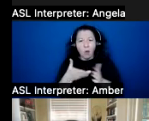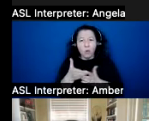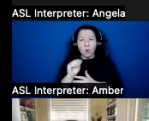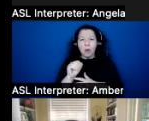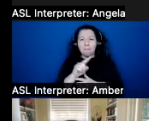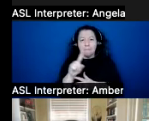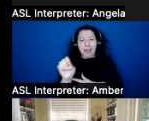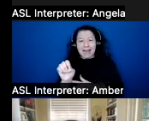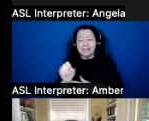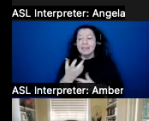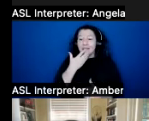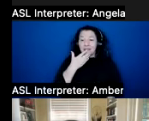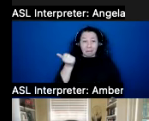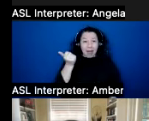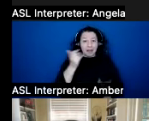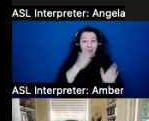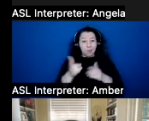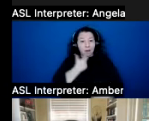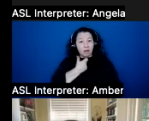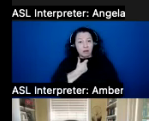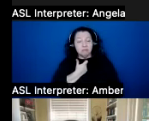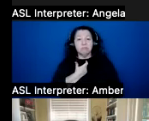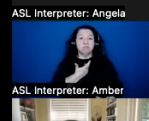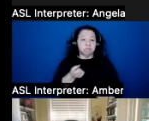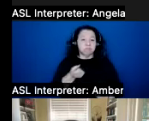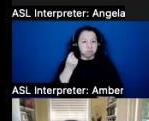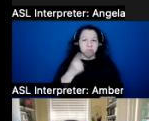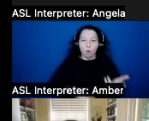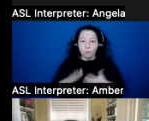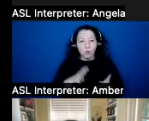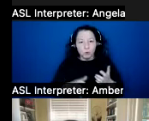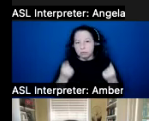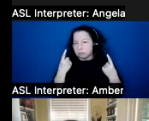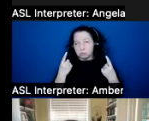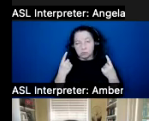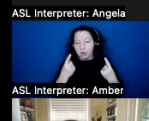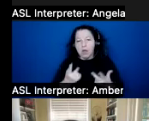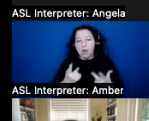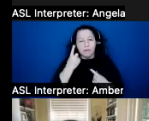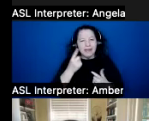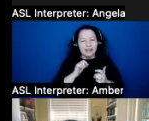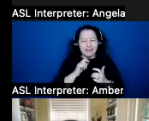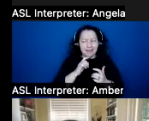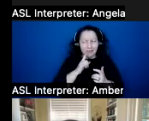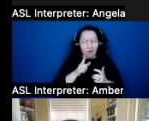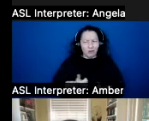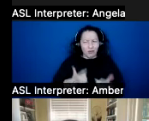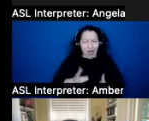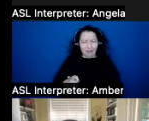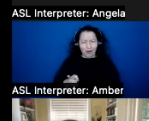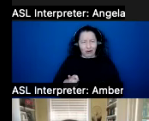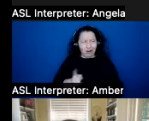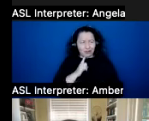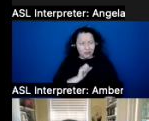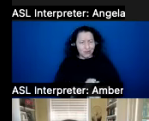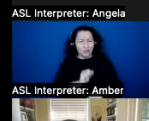ourselves, even though it's confusing, just think how confusing it would be to a survivor who's like, could be in shock,